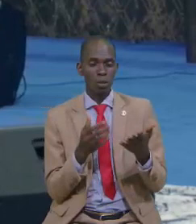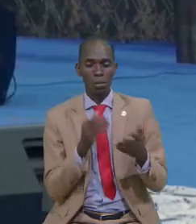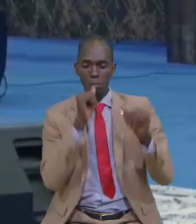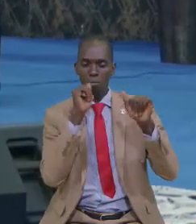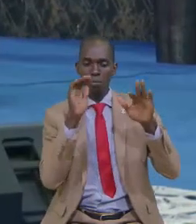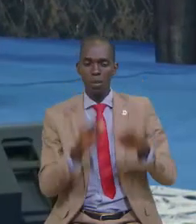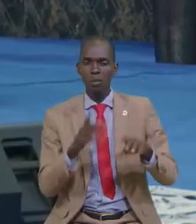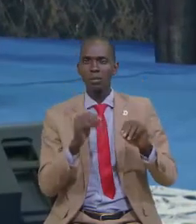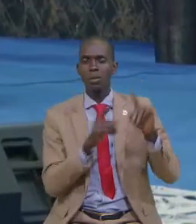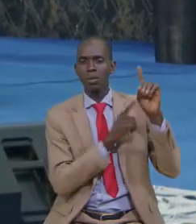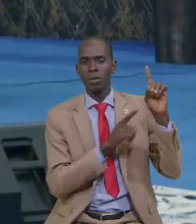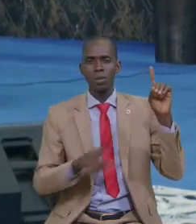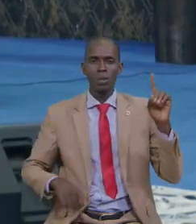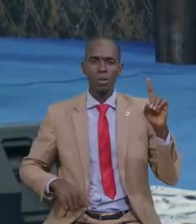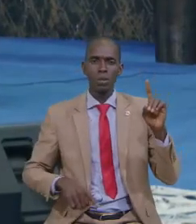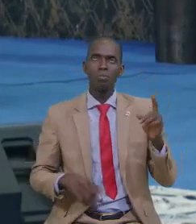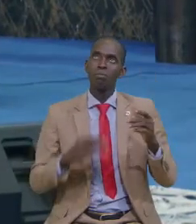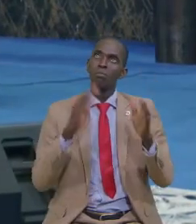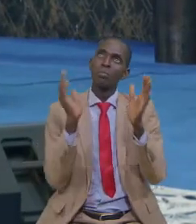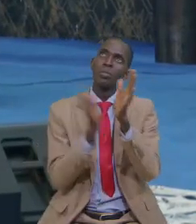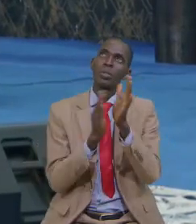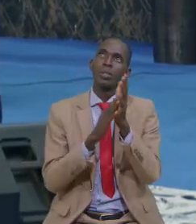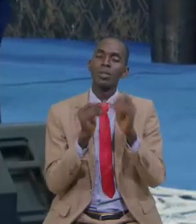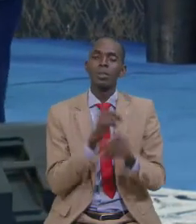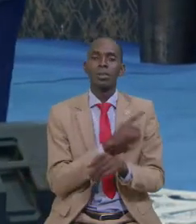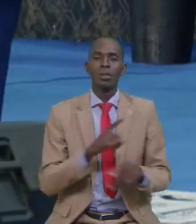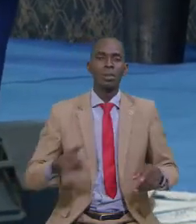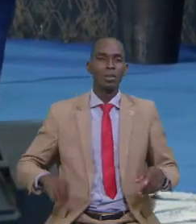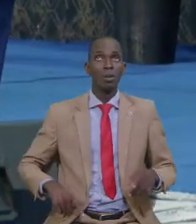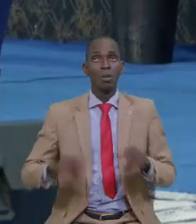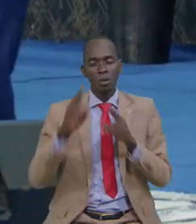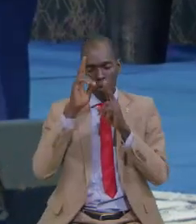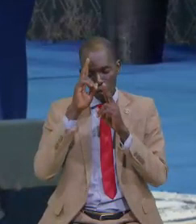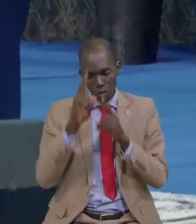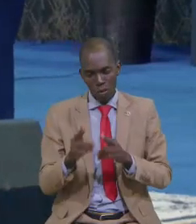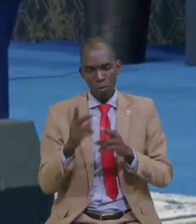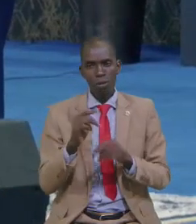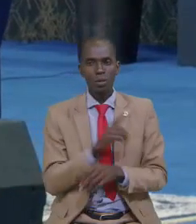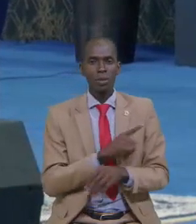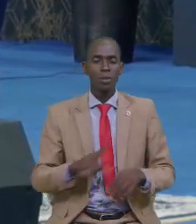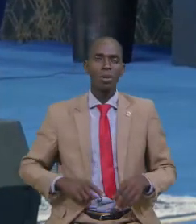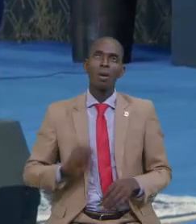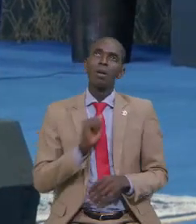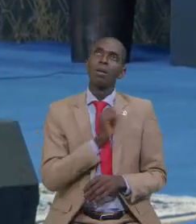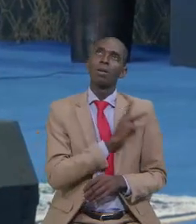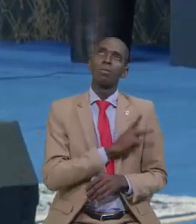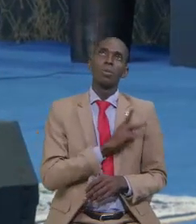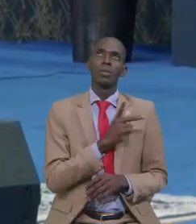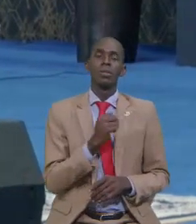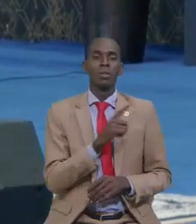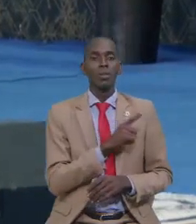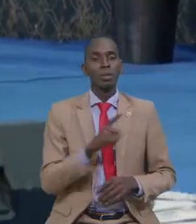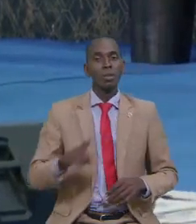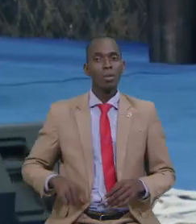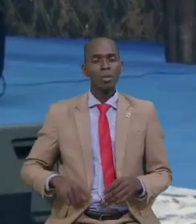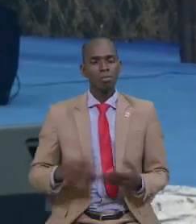Lord. Exalt the Lord. Honor the Lord. Appreciate the Lord. When do I